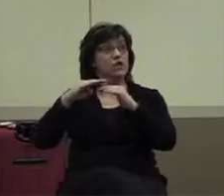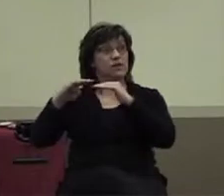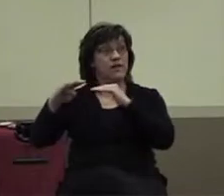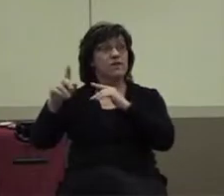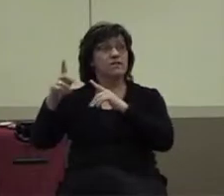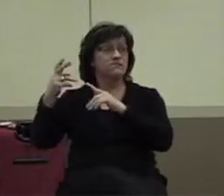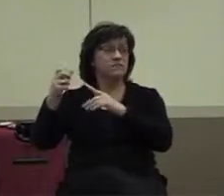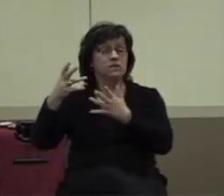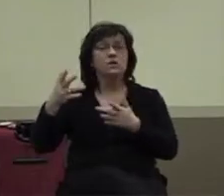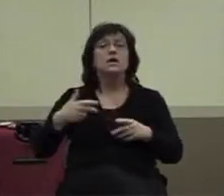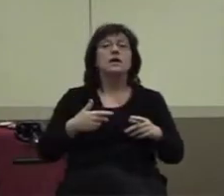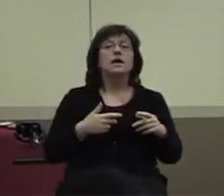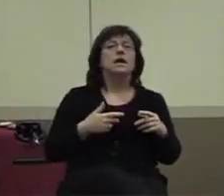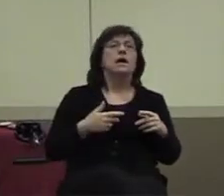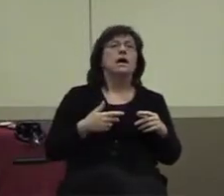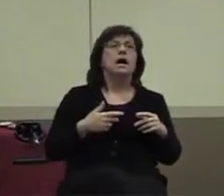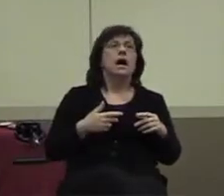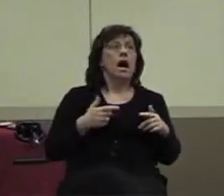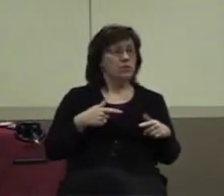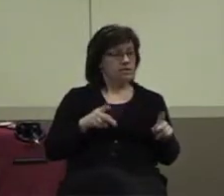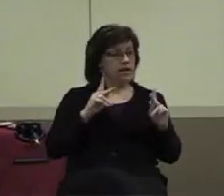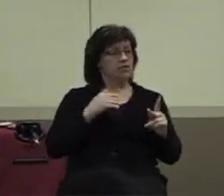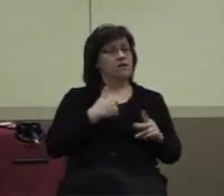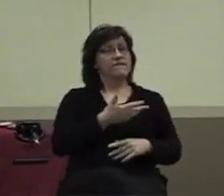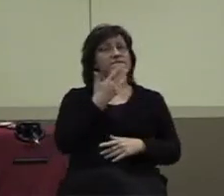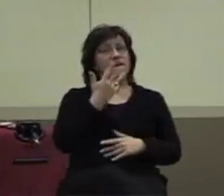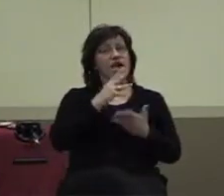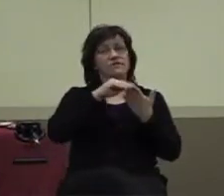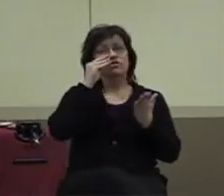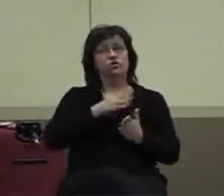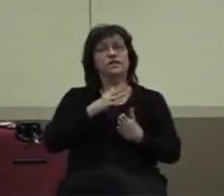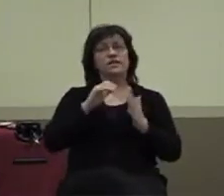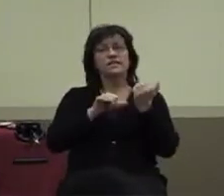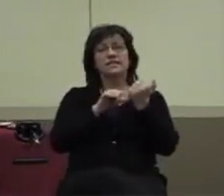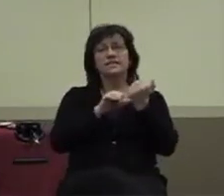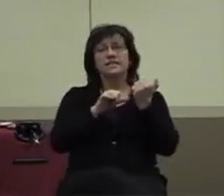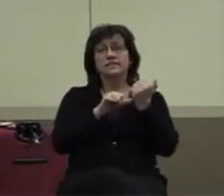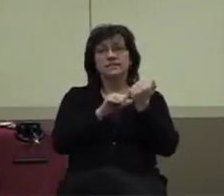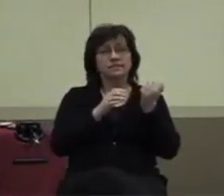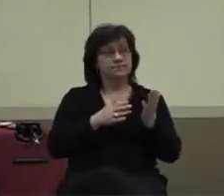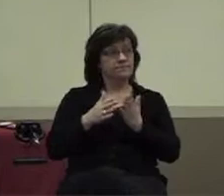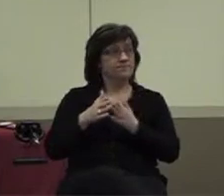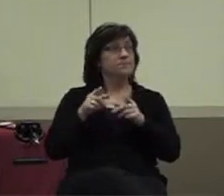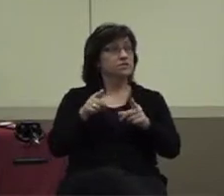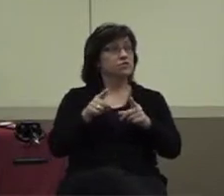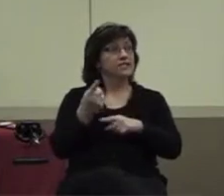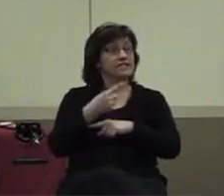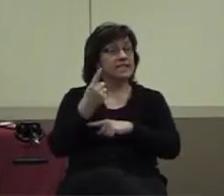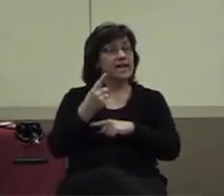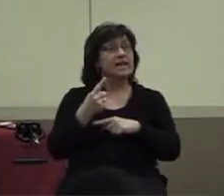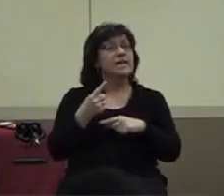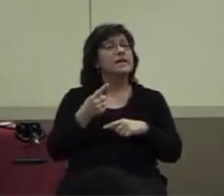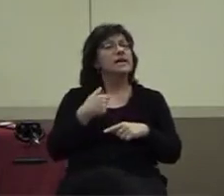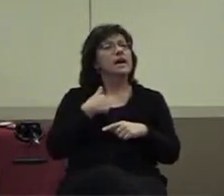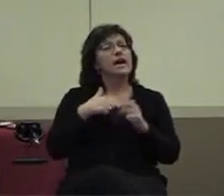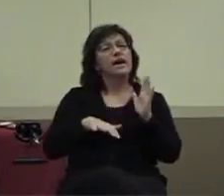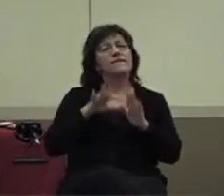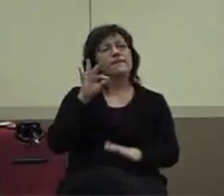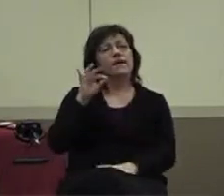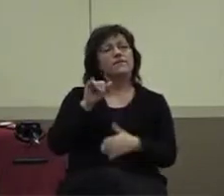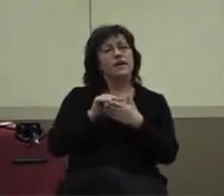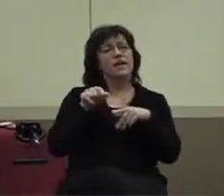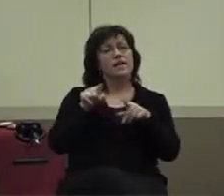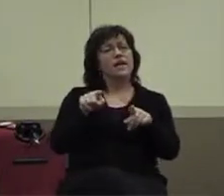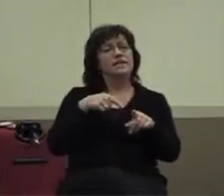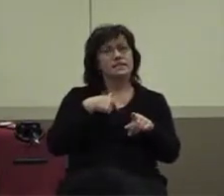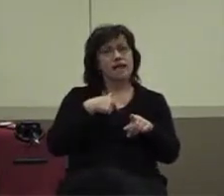5 student assistants during the day. And I found that as I brought kids